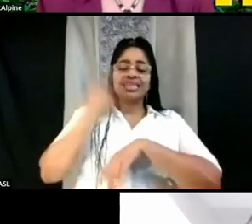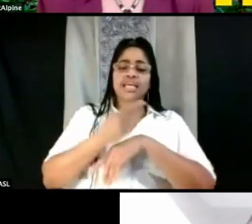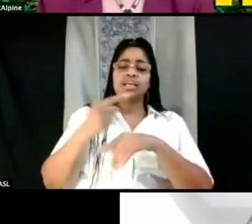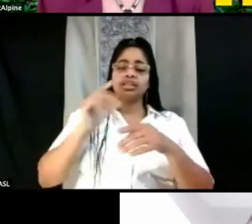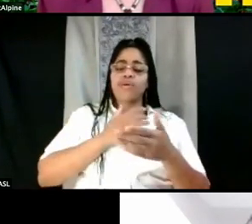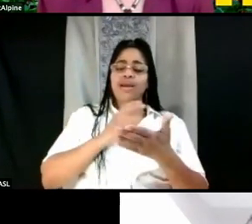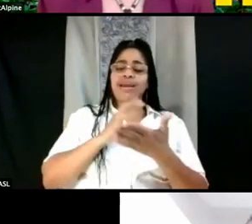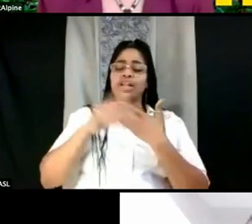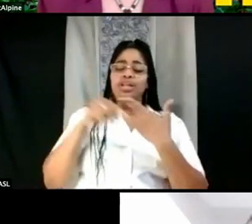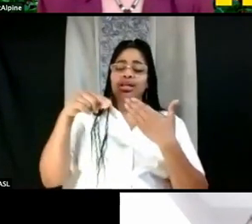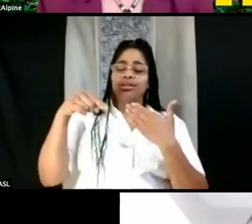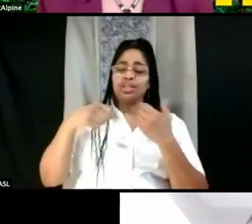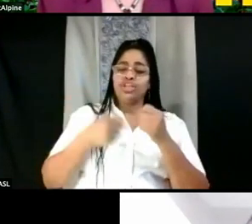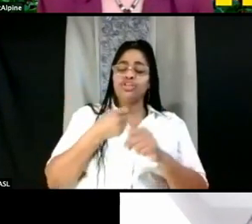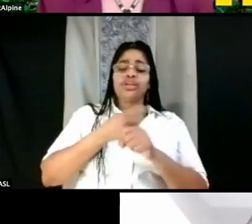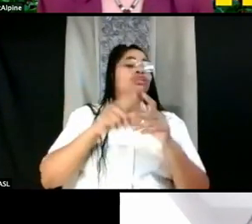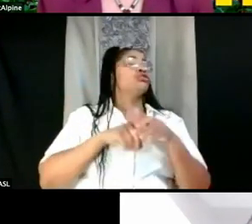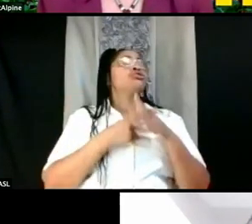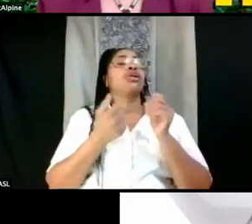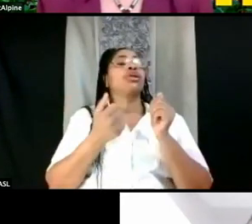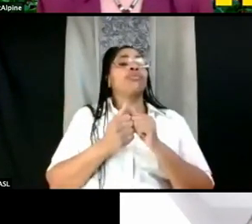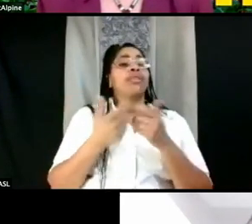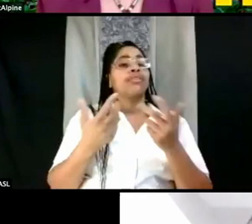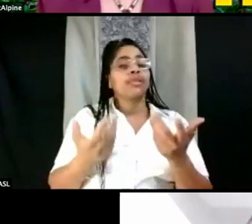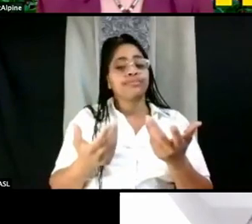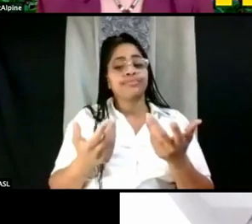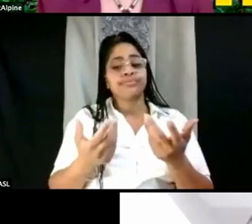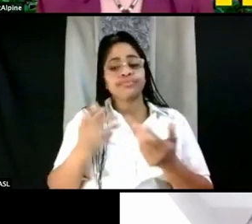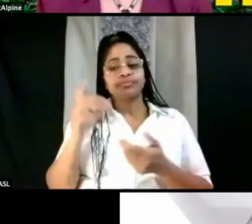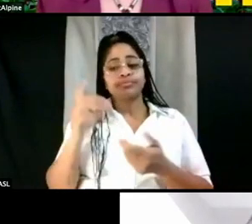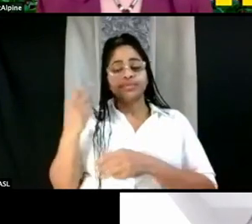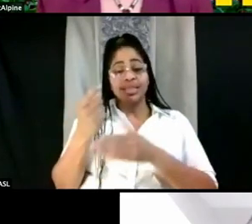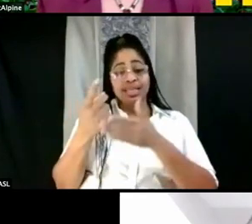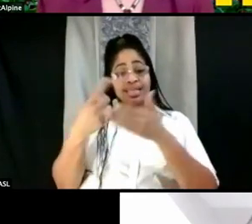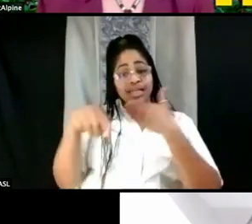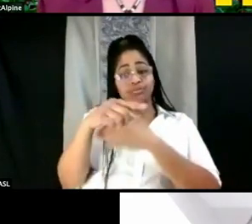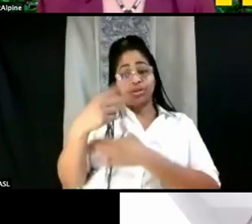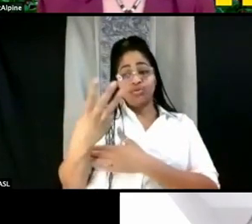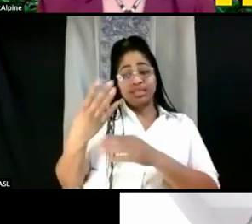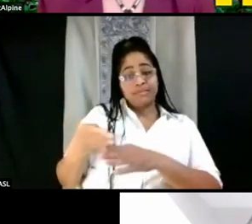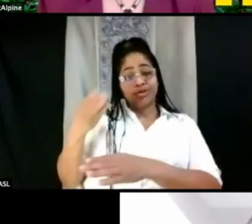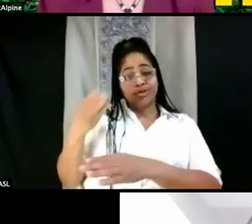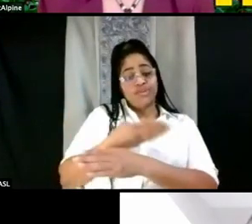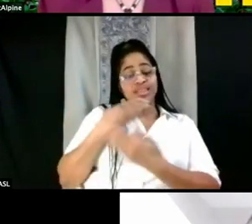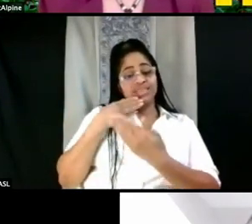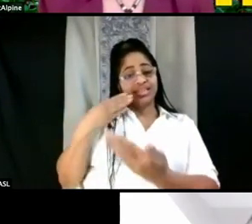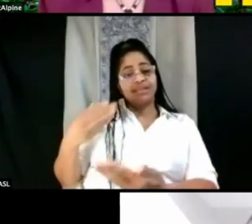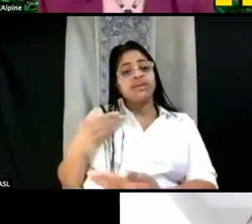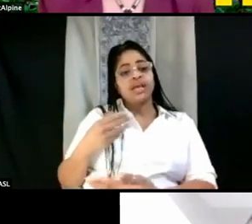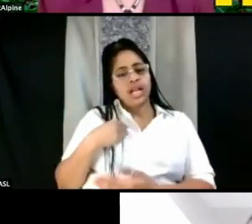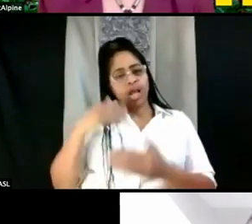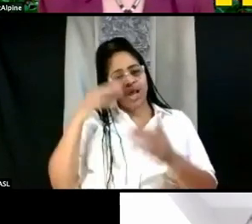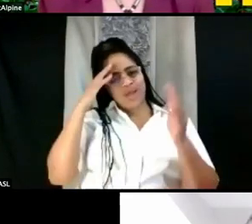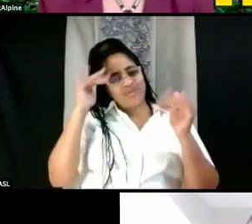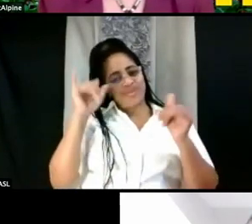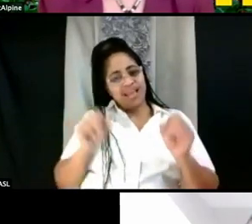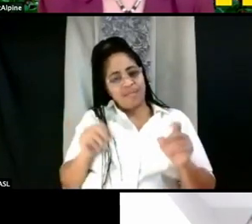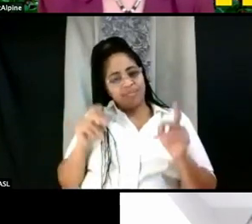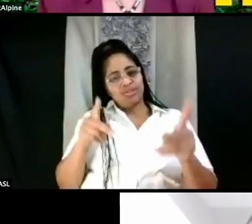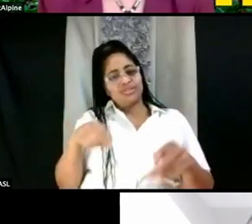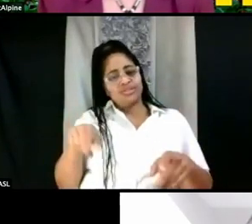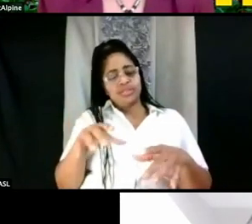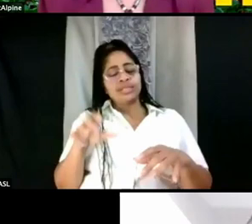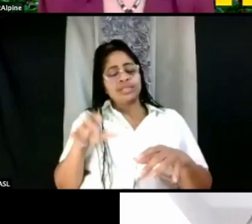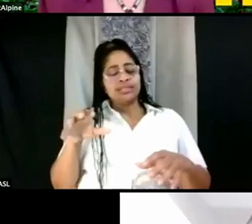again, starting with the day next week on Wednesday before Thanksgiving. And I hope that that's an opportunity to take a